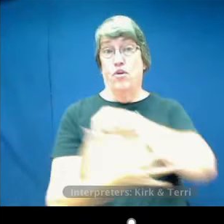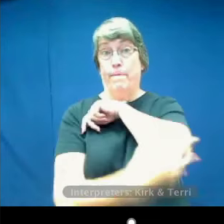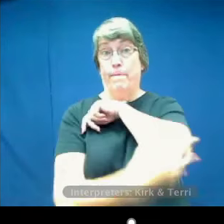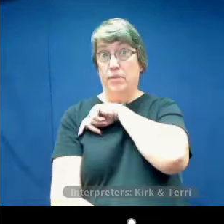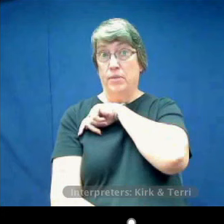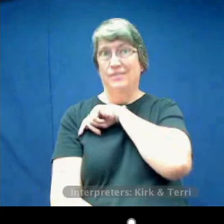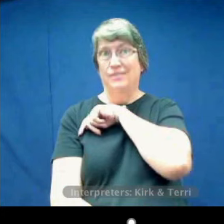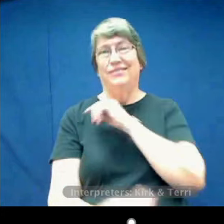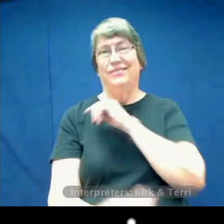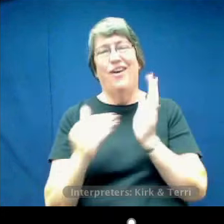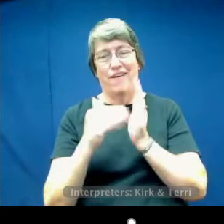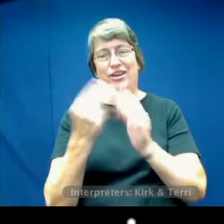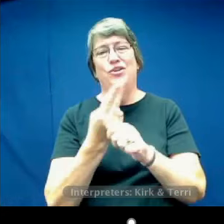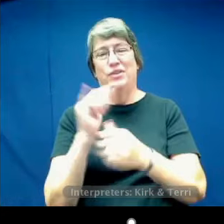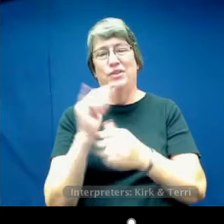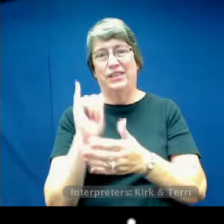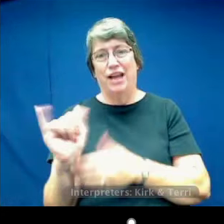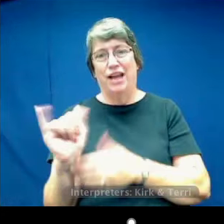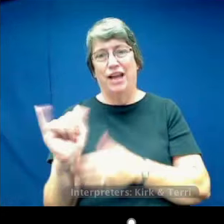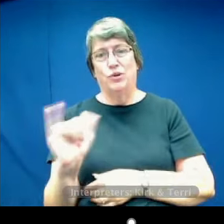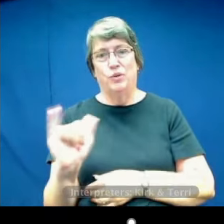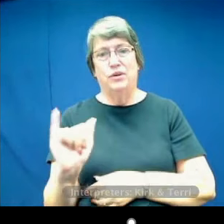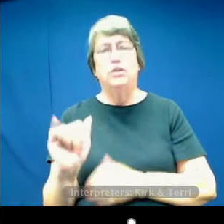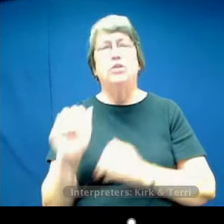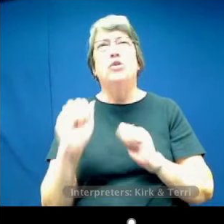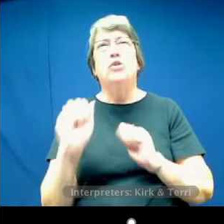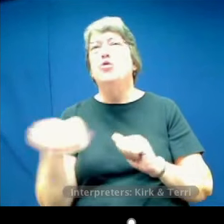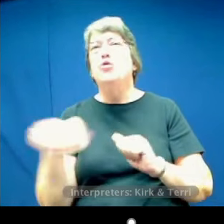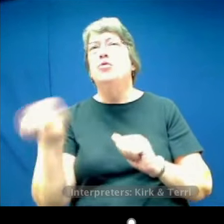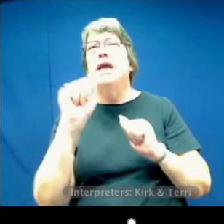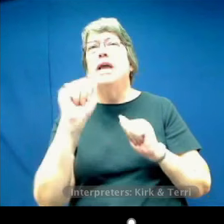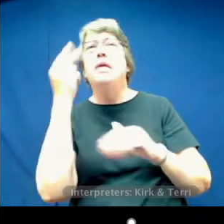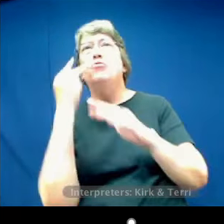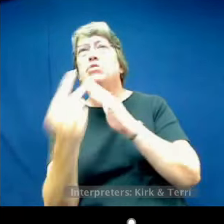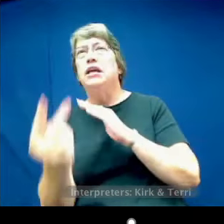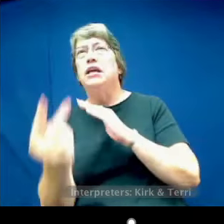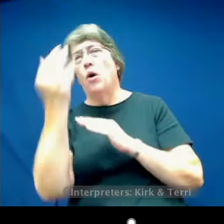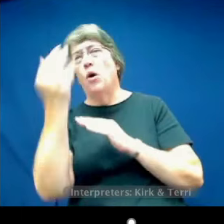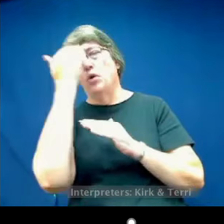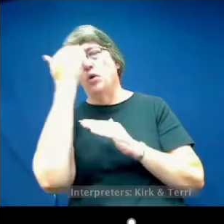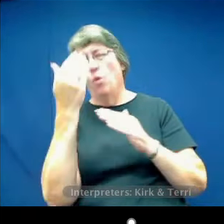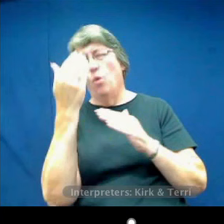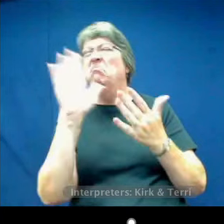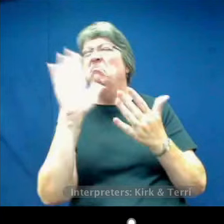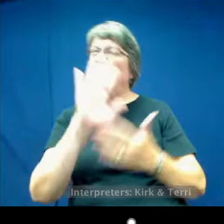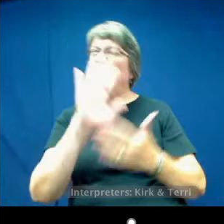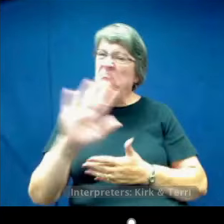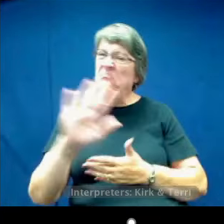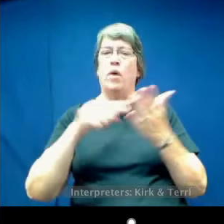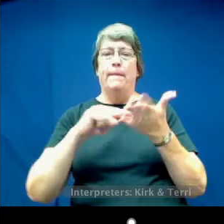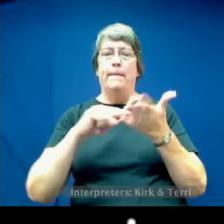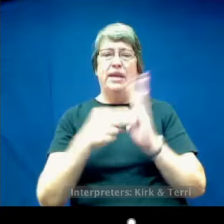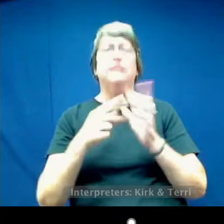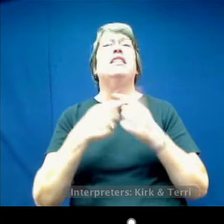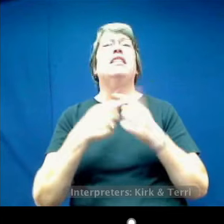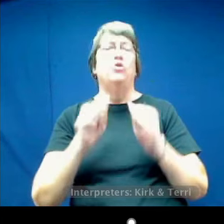can predict and be able to handle it because we have predicted an appropriate interpretation of